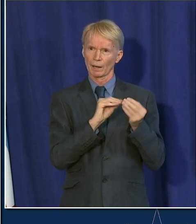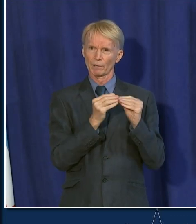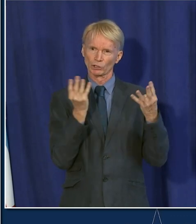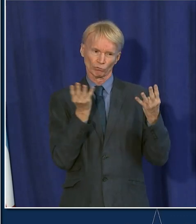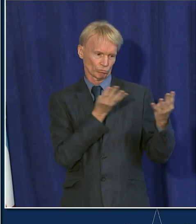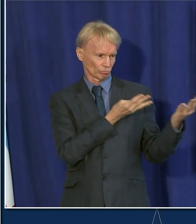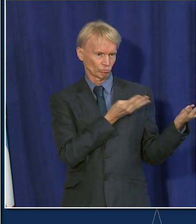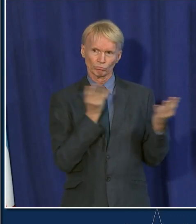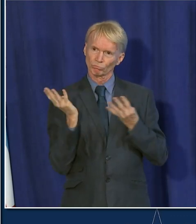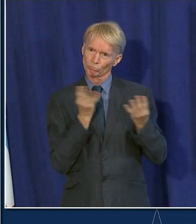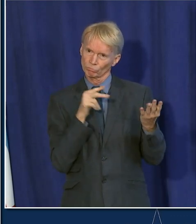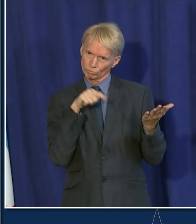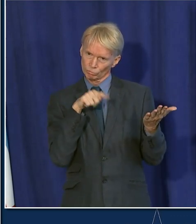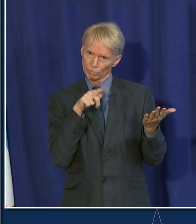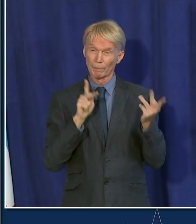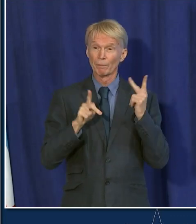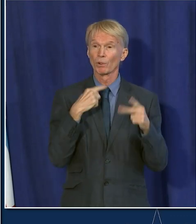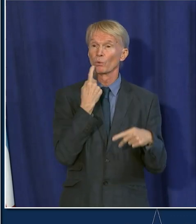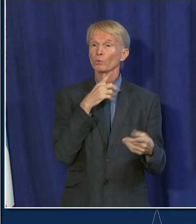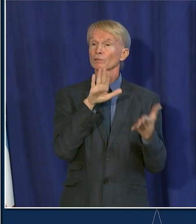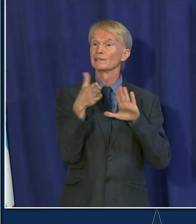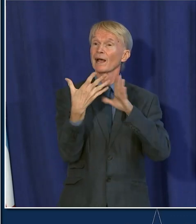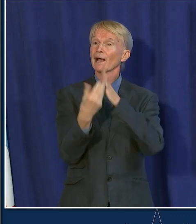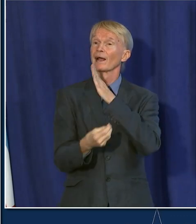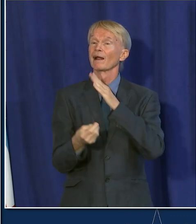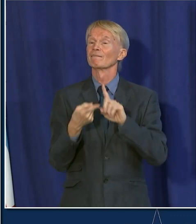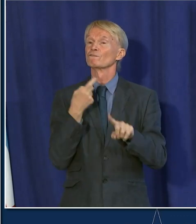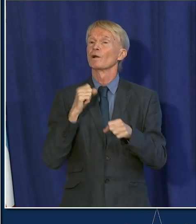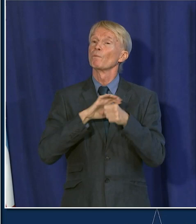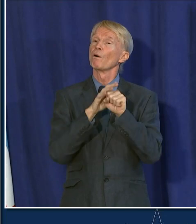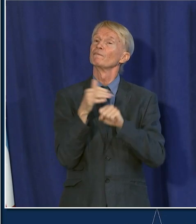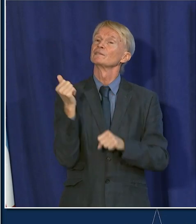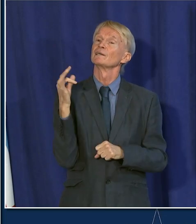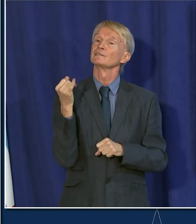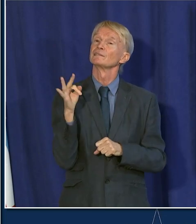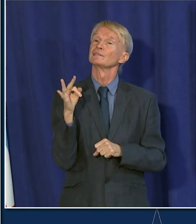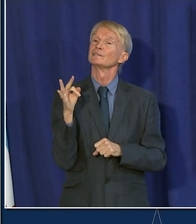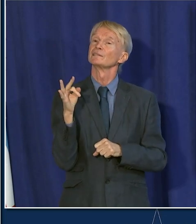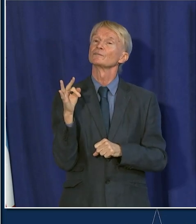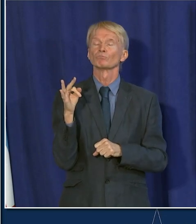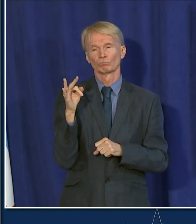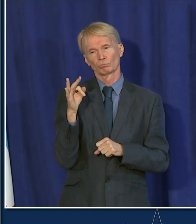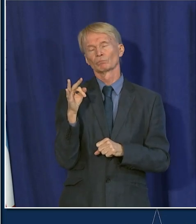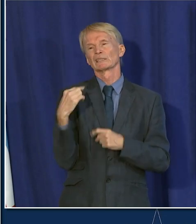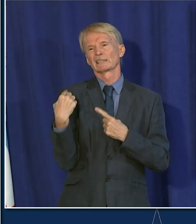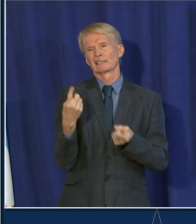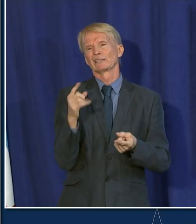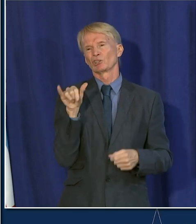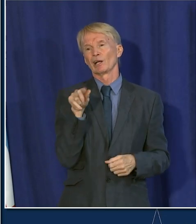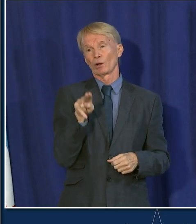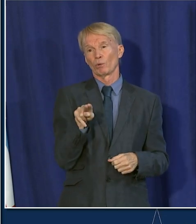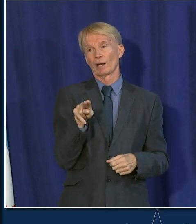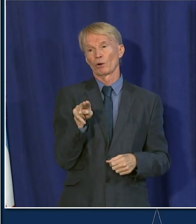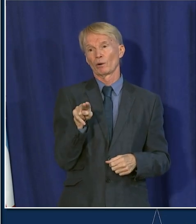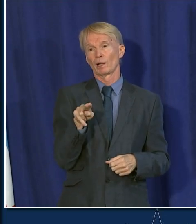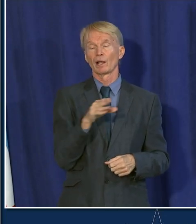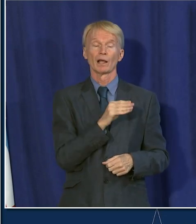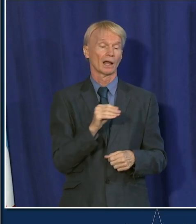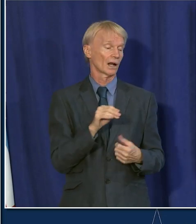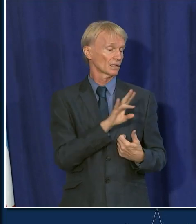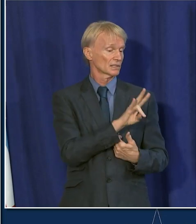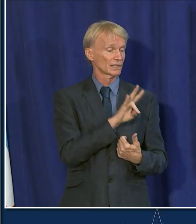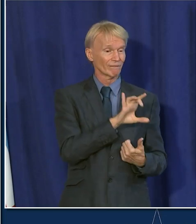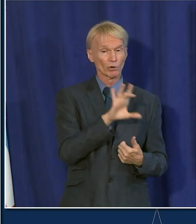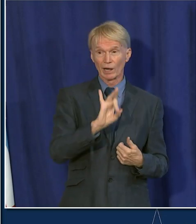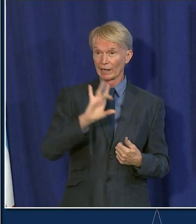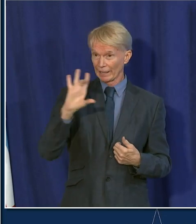who died from COVID-19 here in Chicago residents just since January. And among those